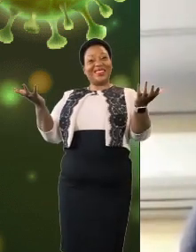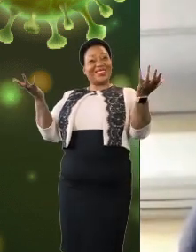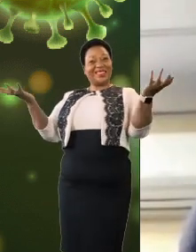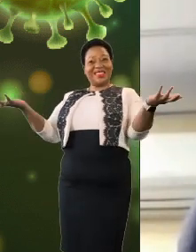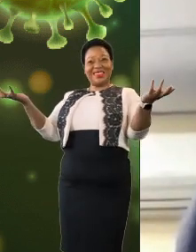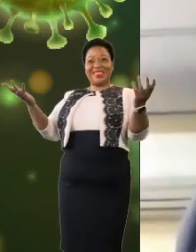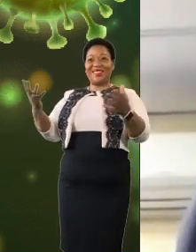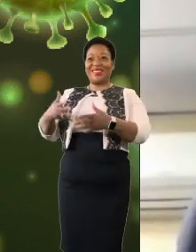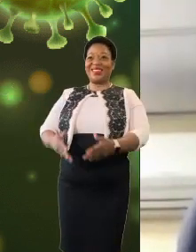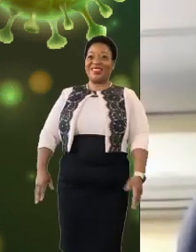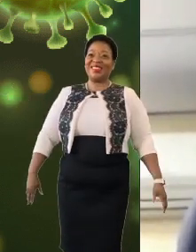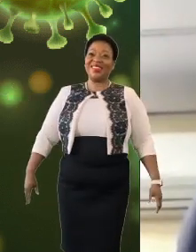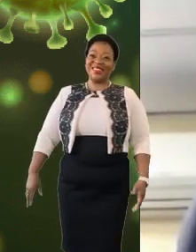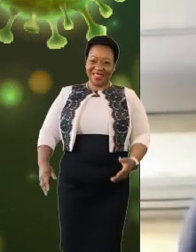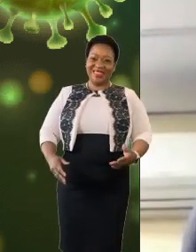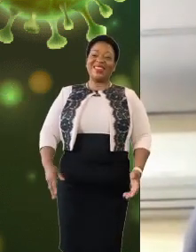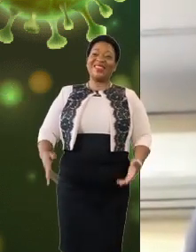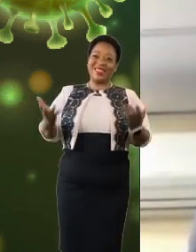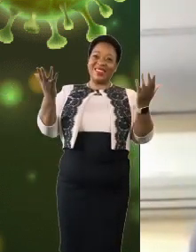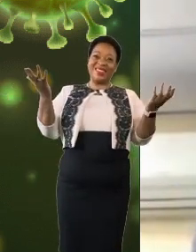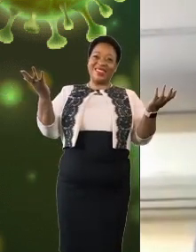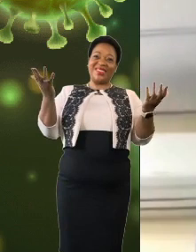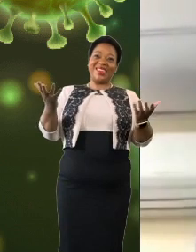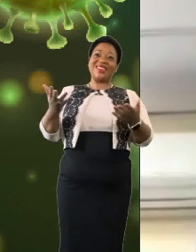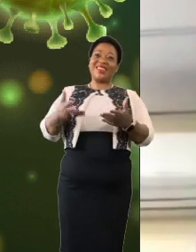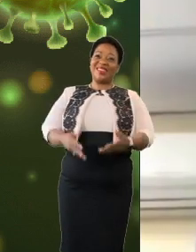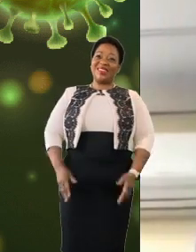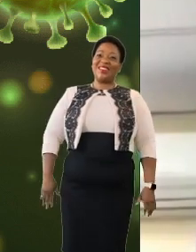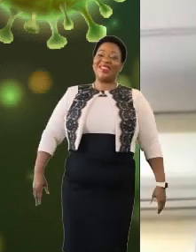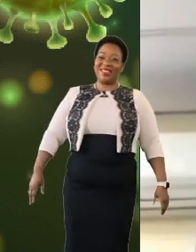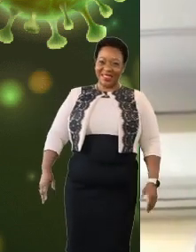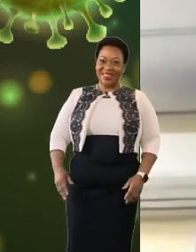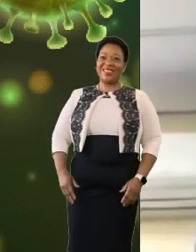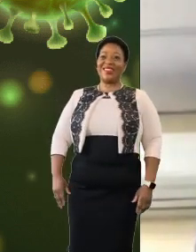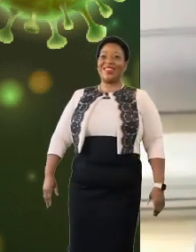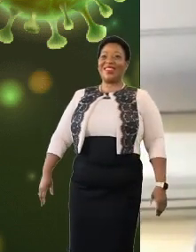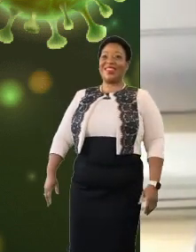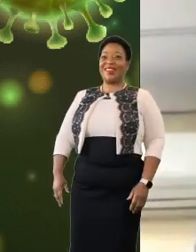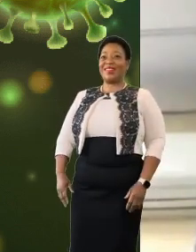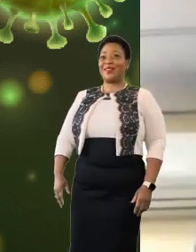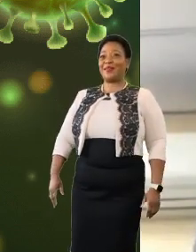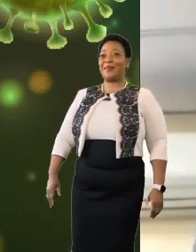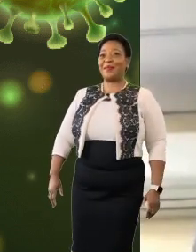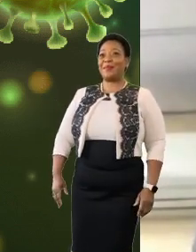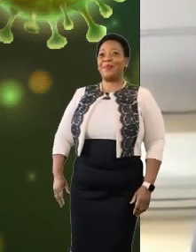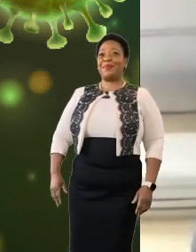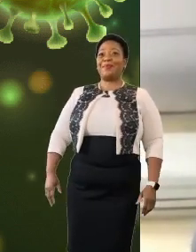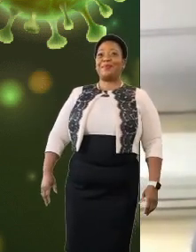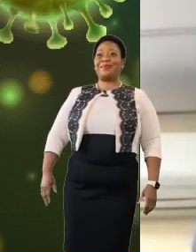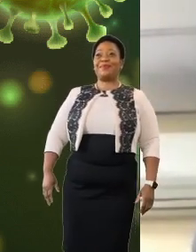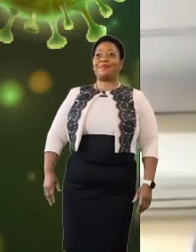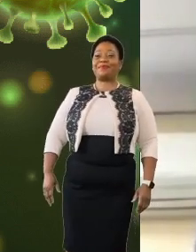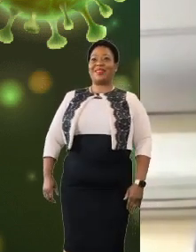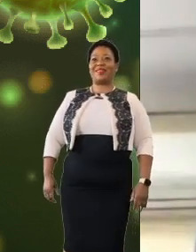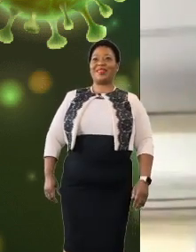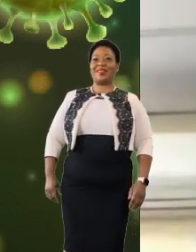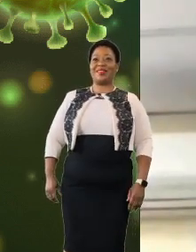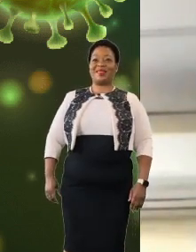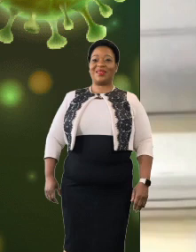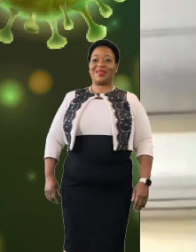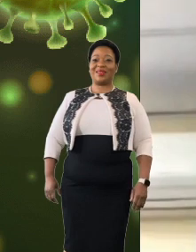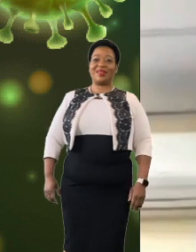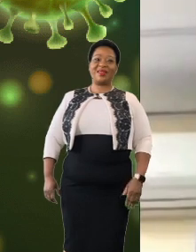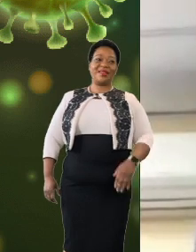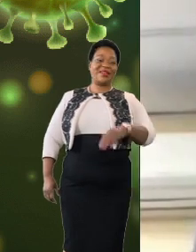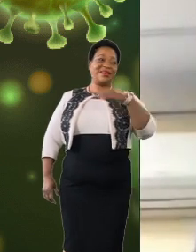the group, is we have a number of labor activation programs running in the KZN area. And what has been my